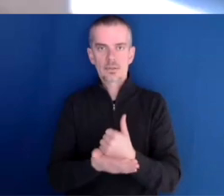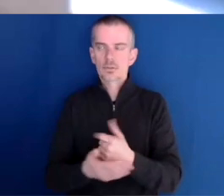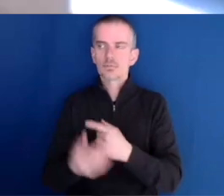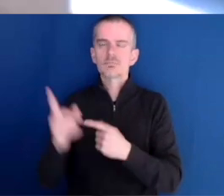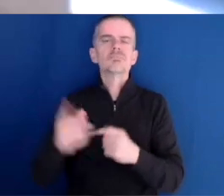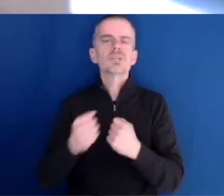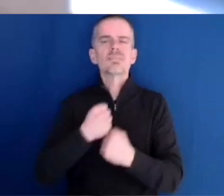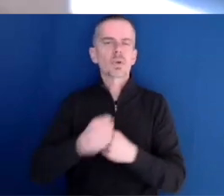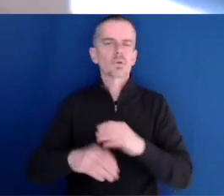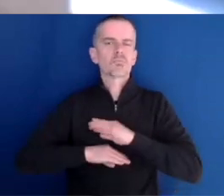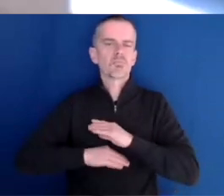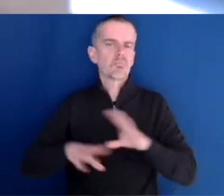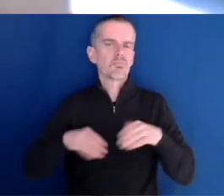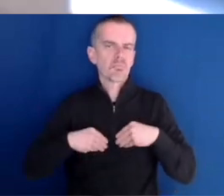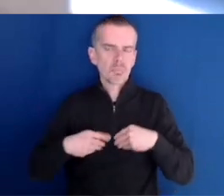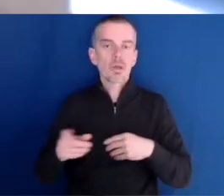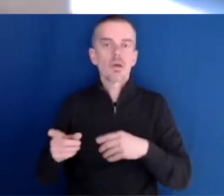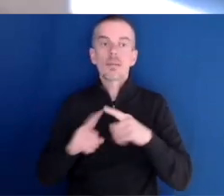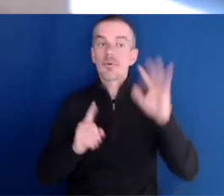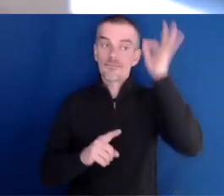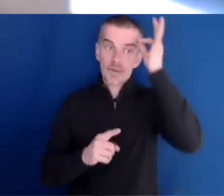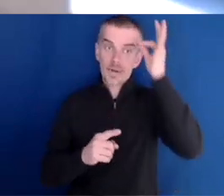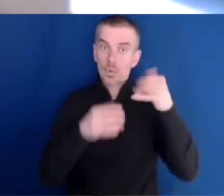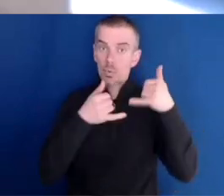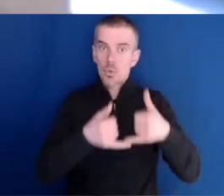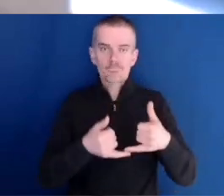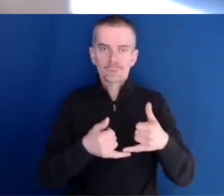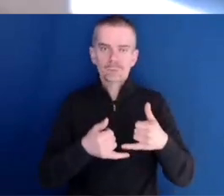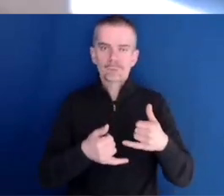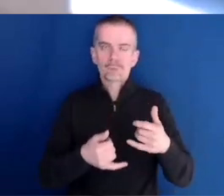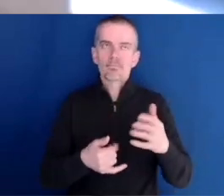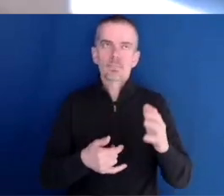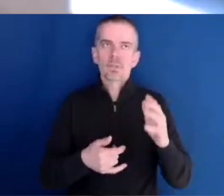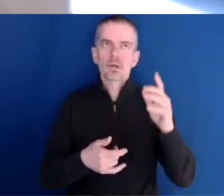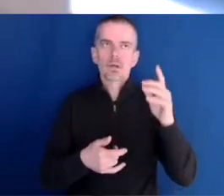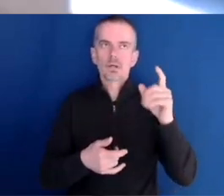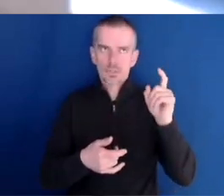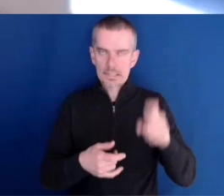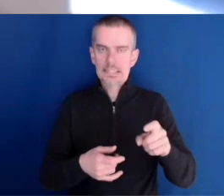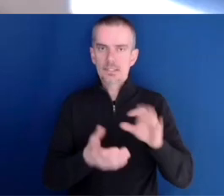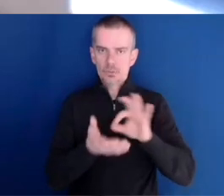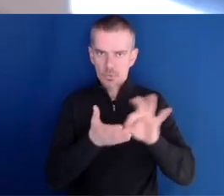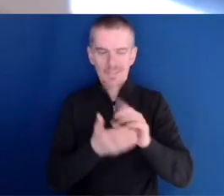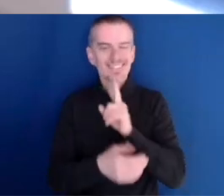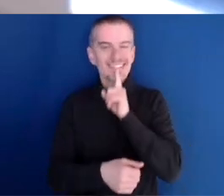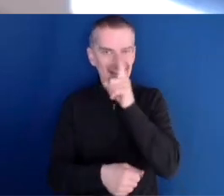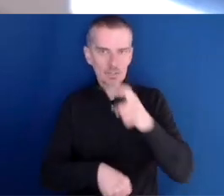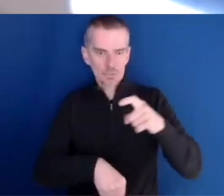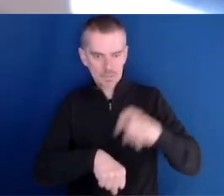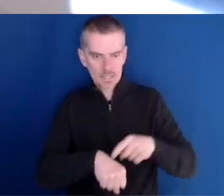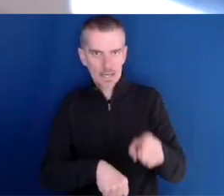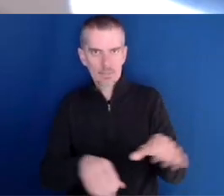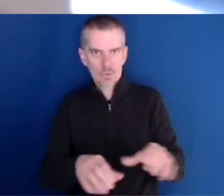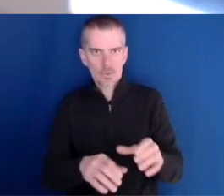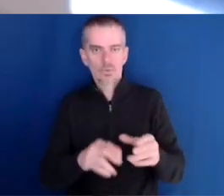for the foundation. But for managing a federal award, you need to be tracking actual time to that quarter